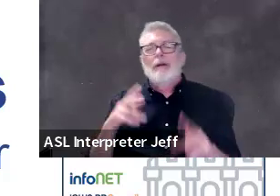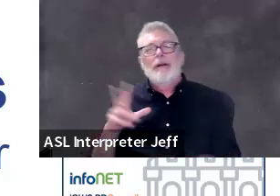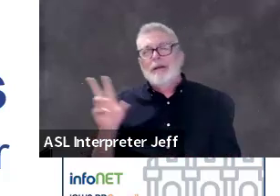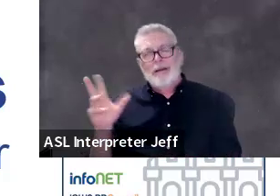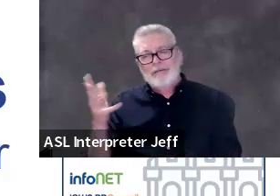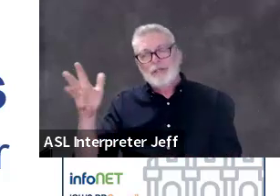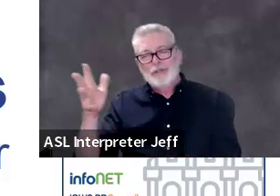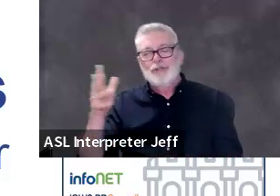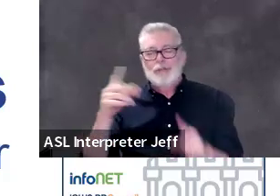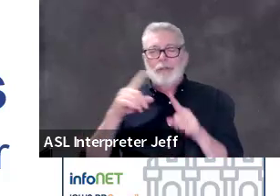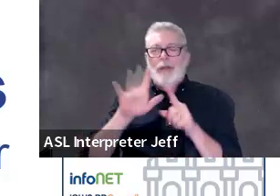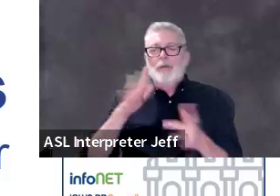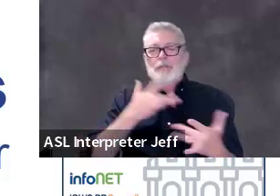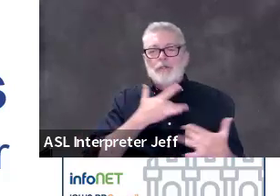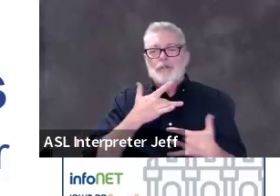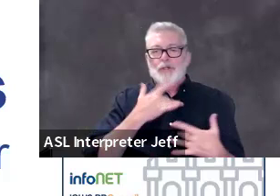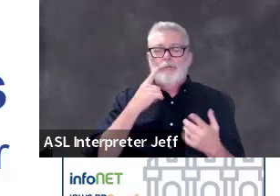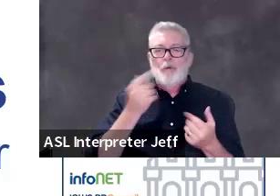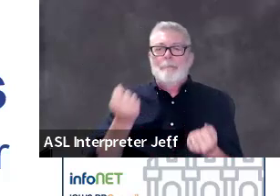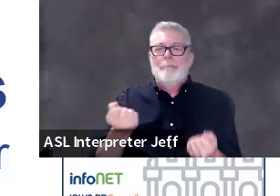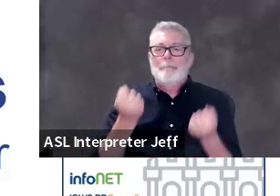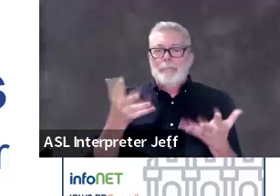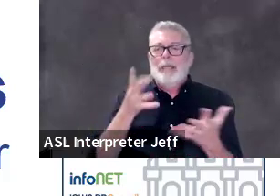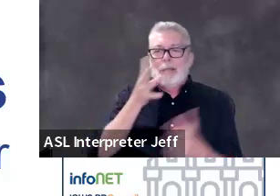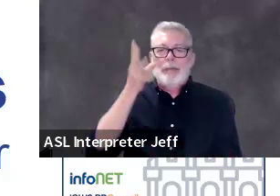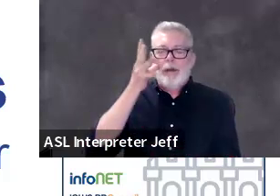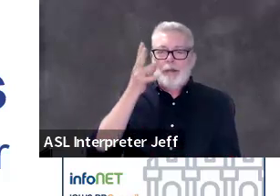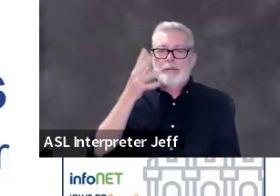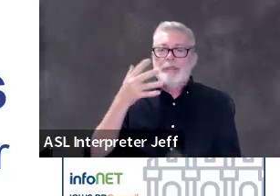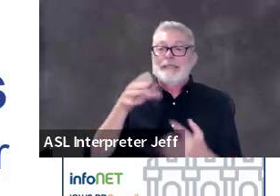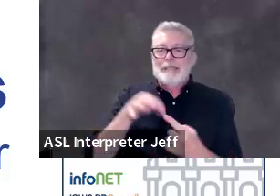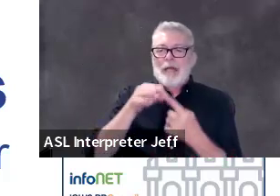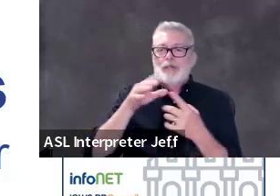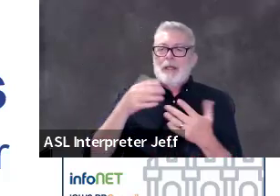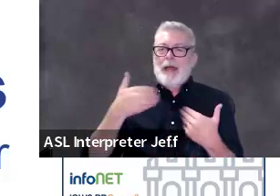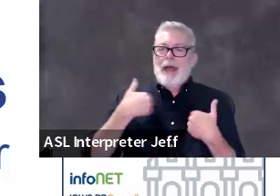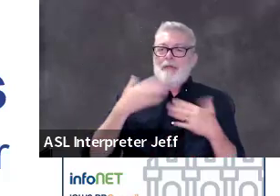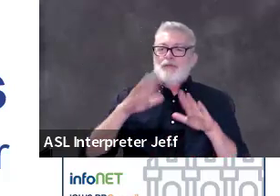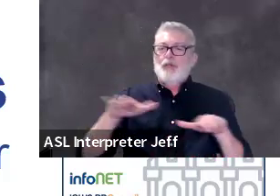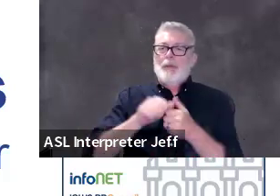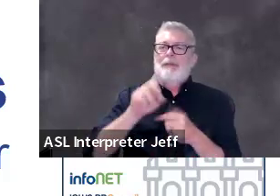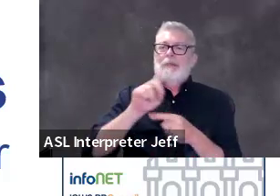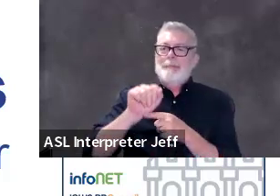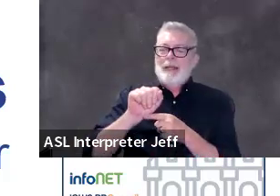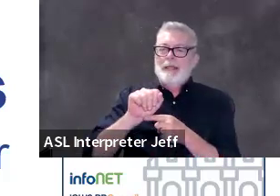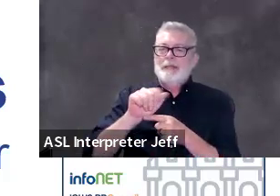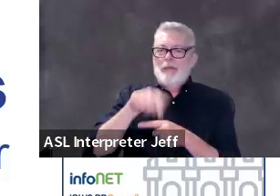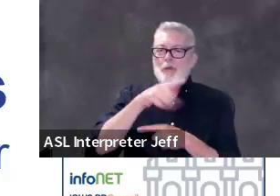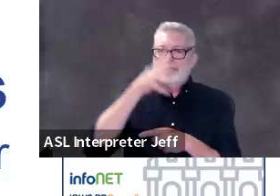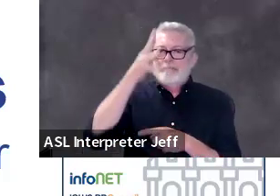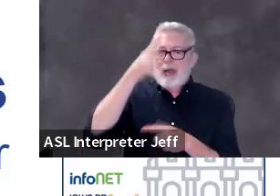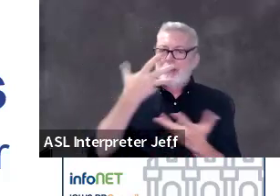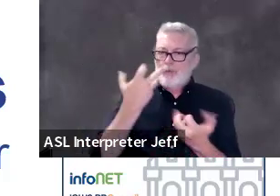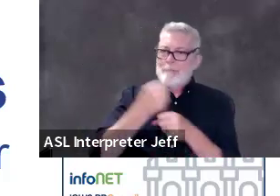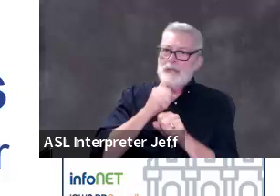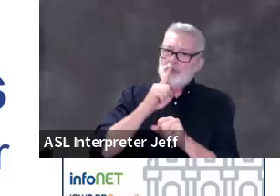was particularly concerning, I know, to a lot of parents of kids with disabilities, that they want to make sure that the schools are on top of that and